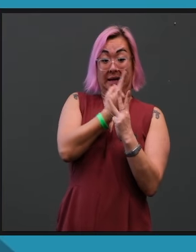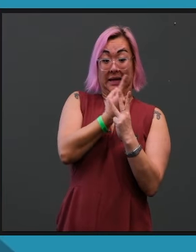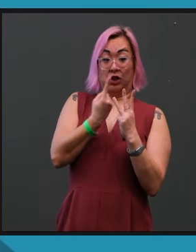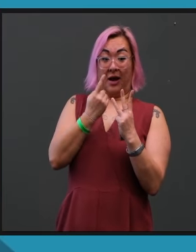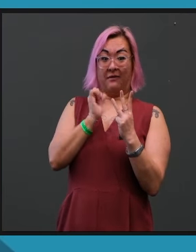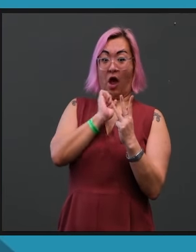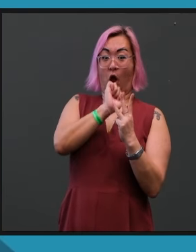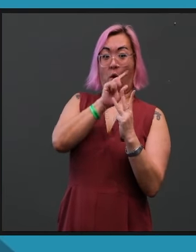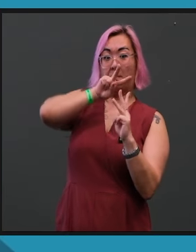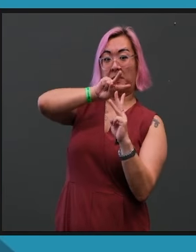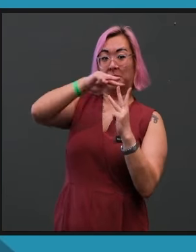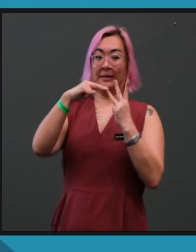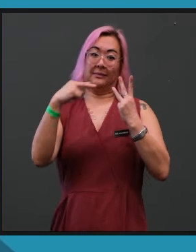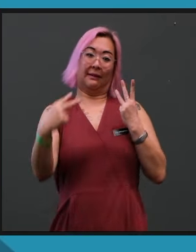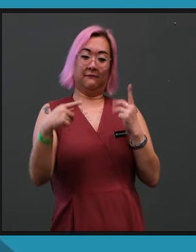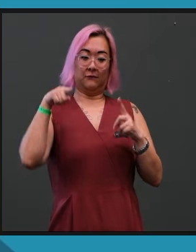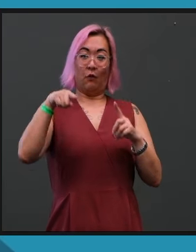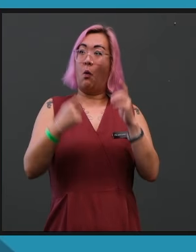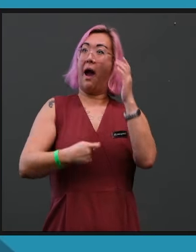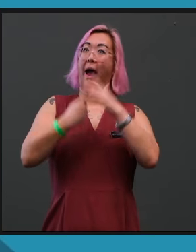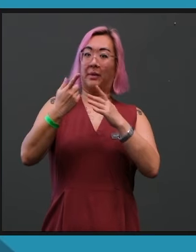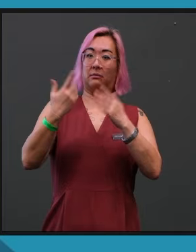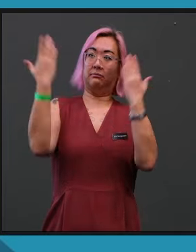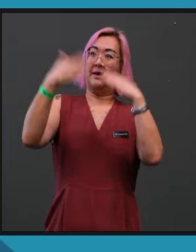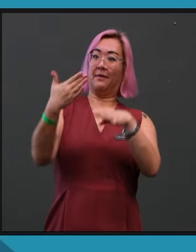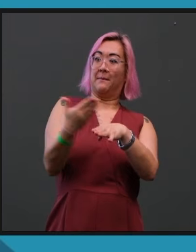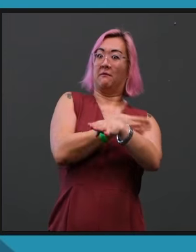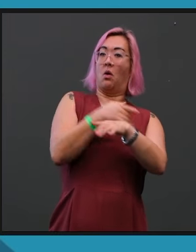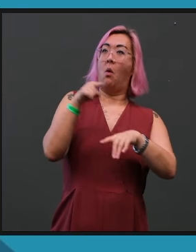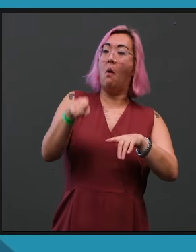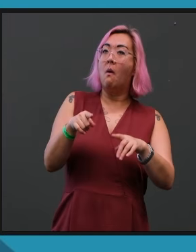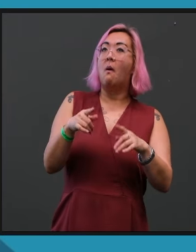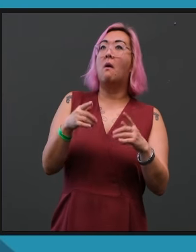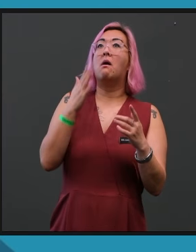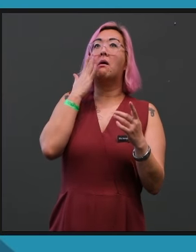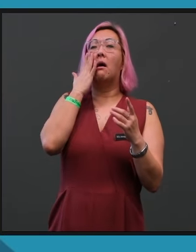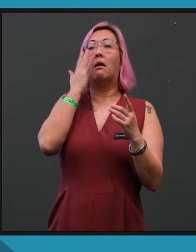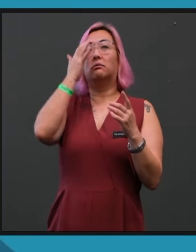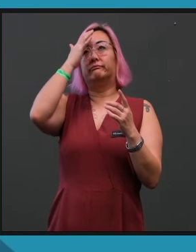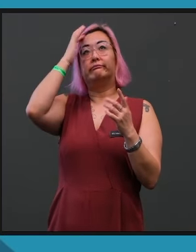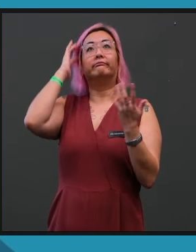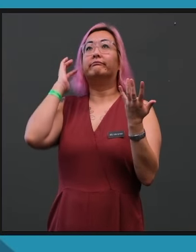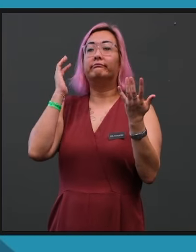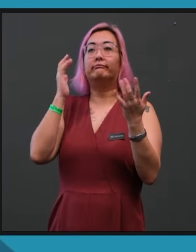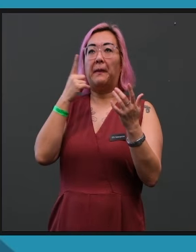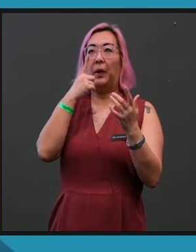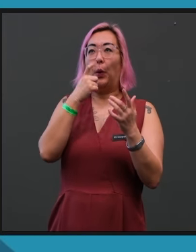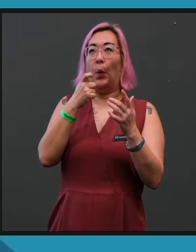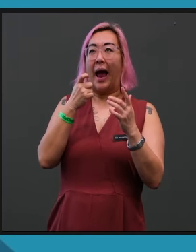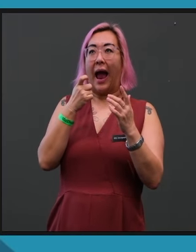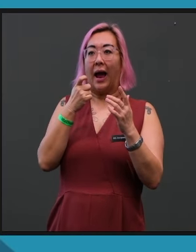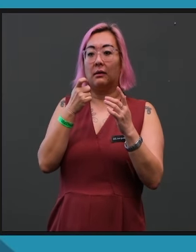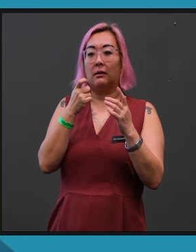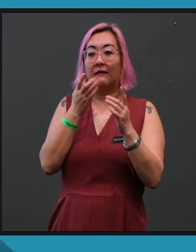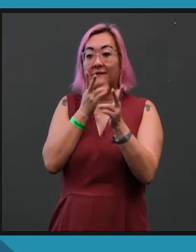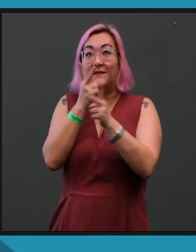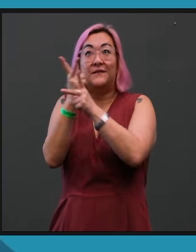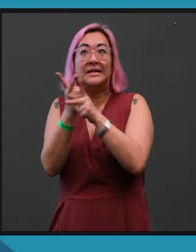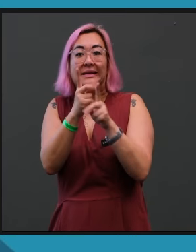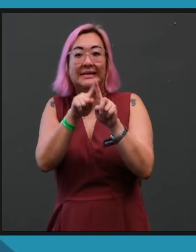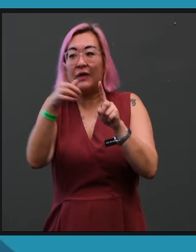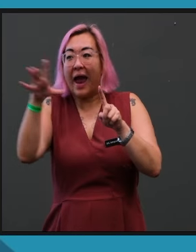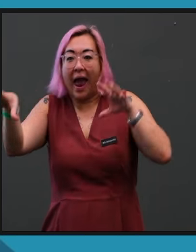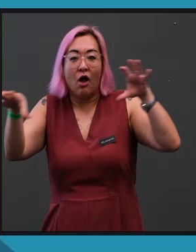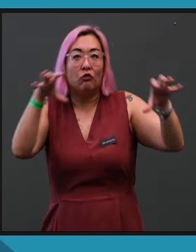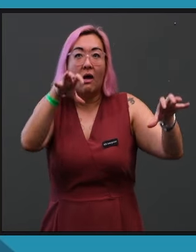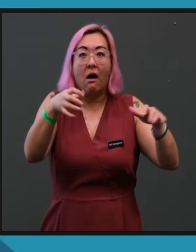changing the character positions on the train, and maybe it's a different time of day, maybe you have access to different areas of the train, and maybe their version of